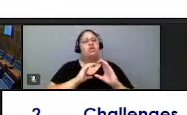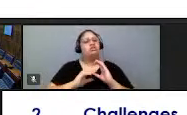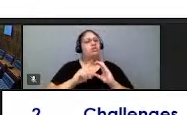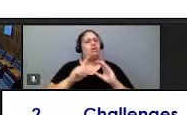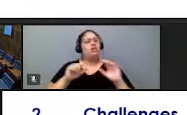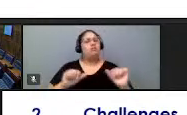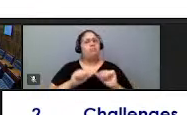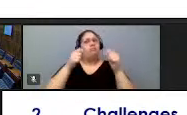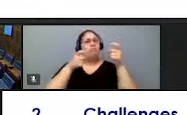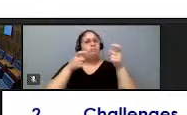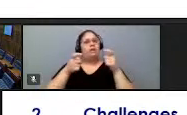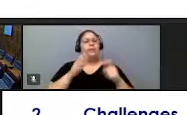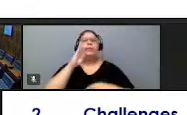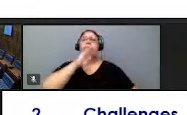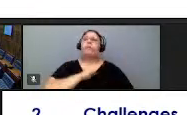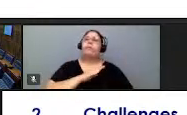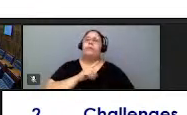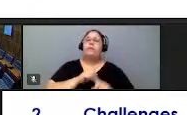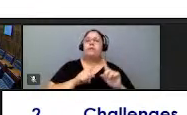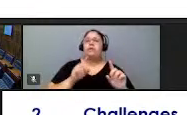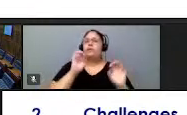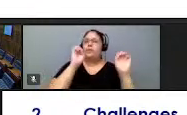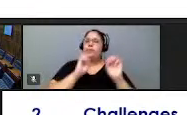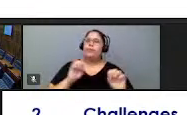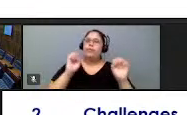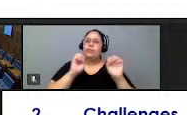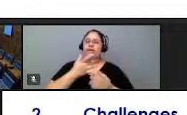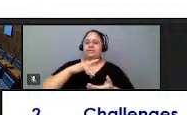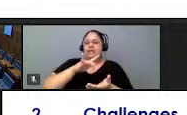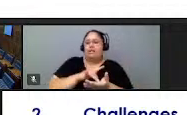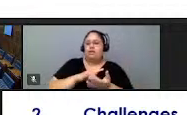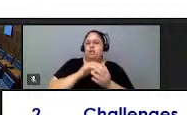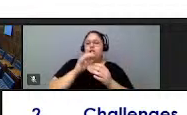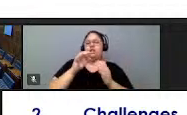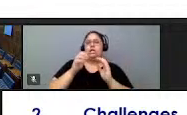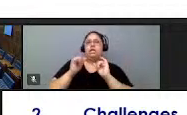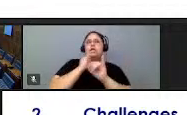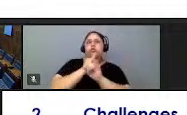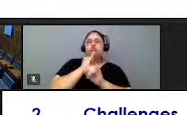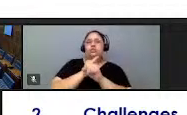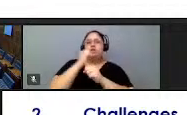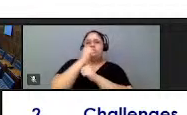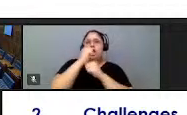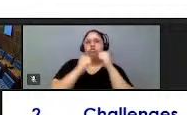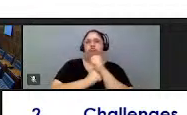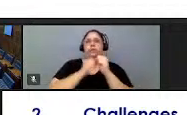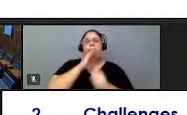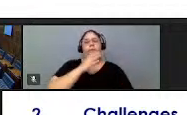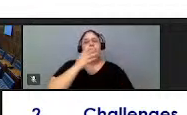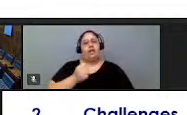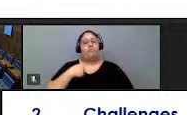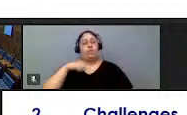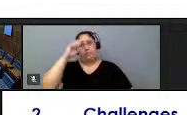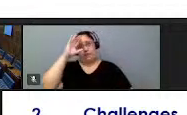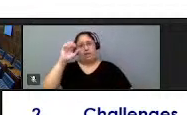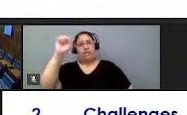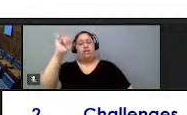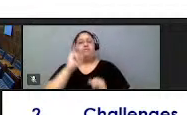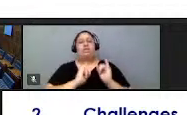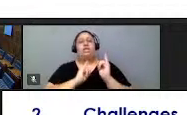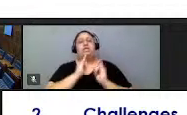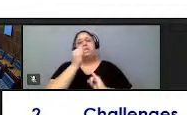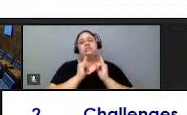not managed if there's no Central institutional structure We Believe industrial relations was an